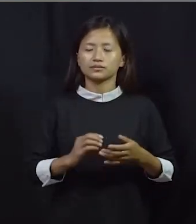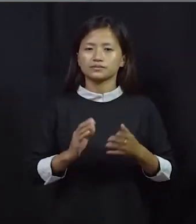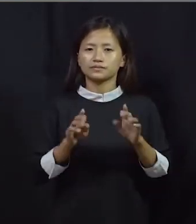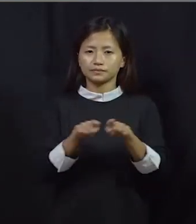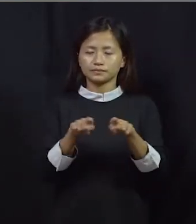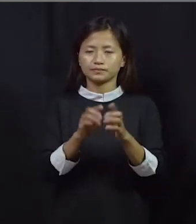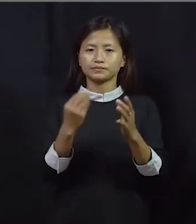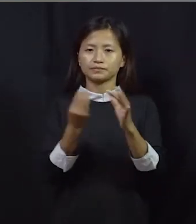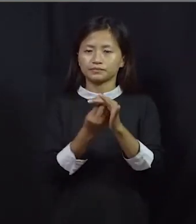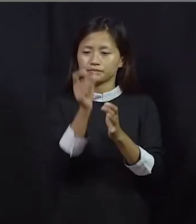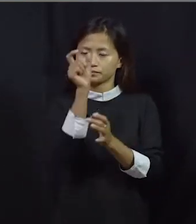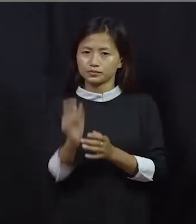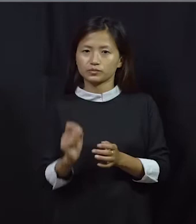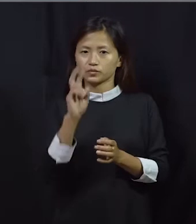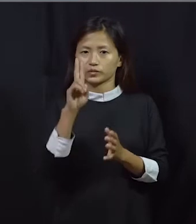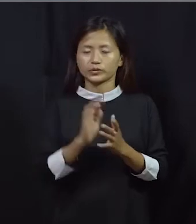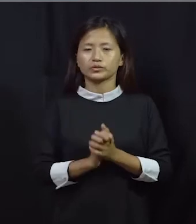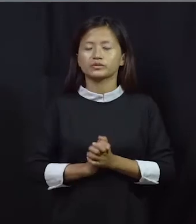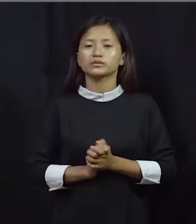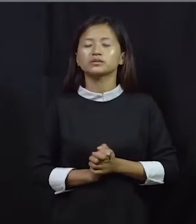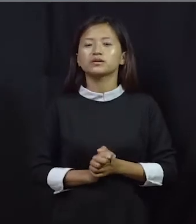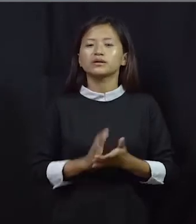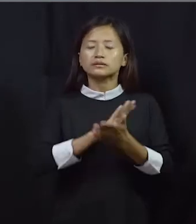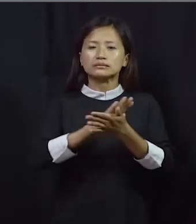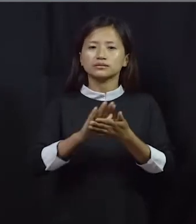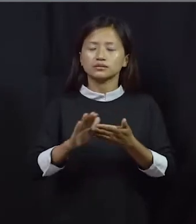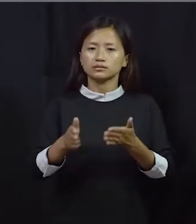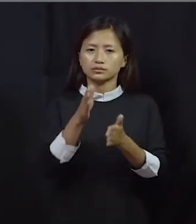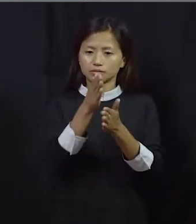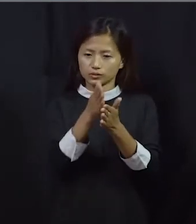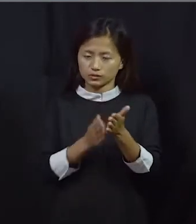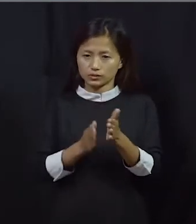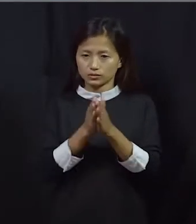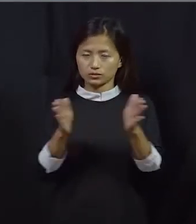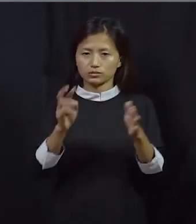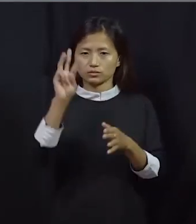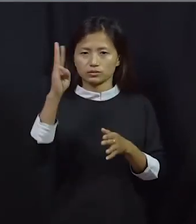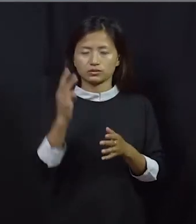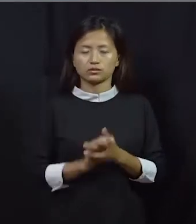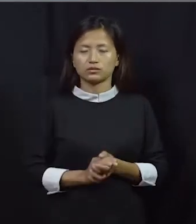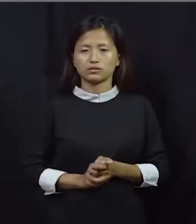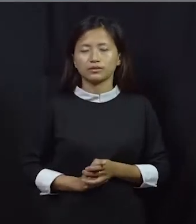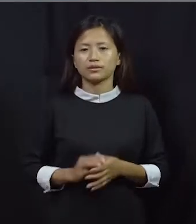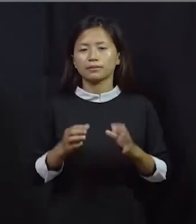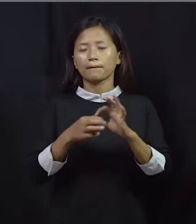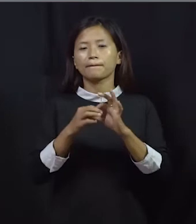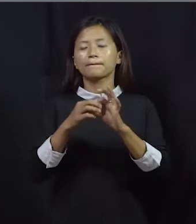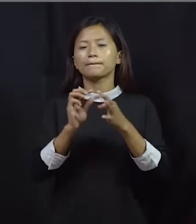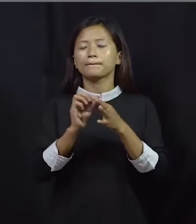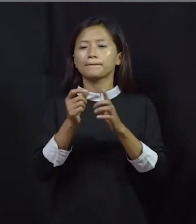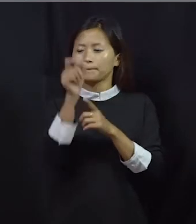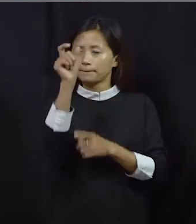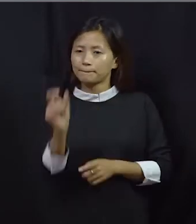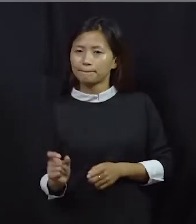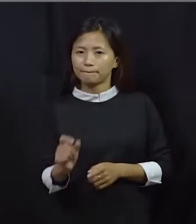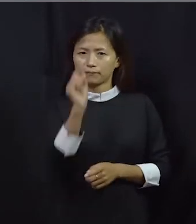and firm's name. Let us have a clear-cut idea between these three. Partners are people